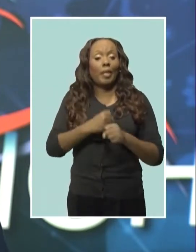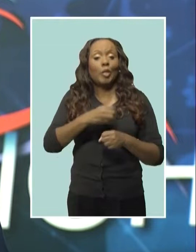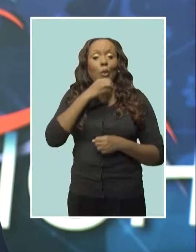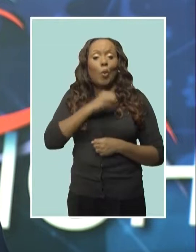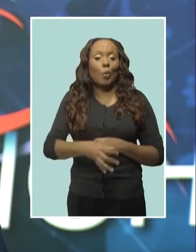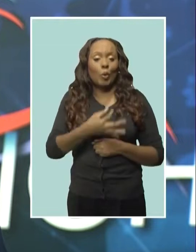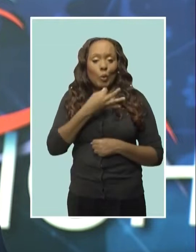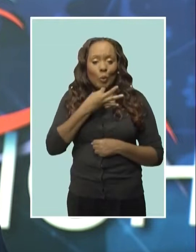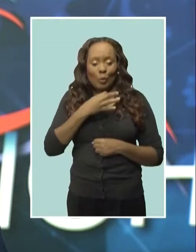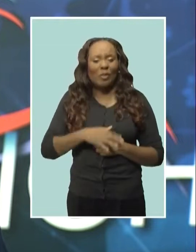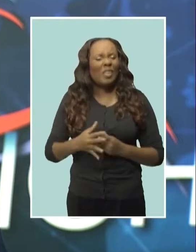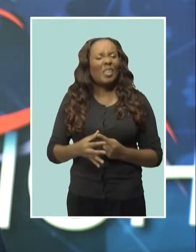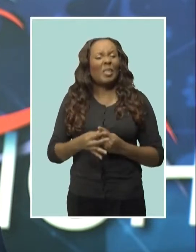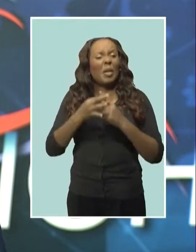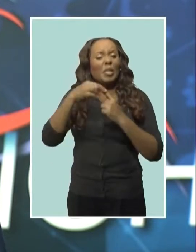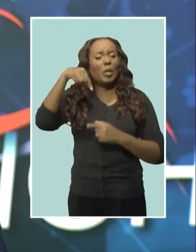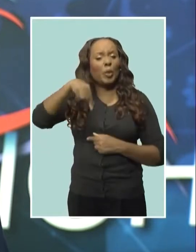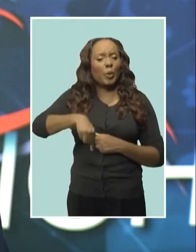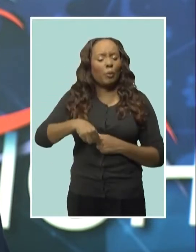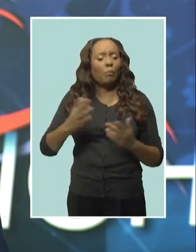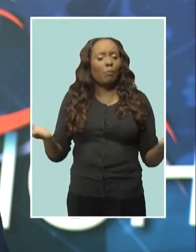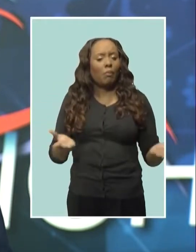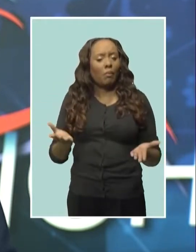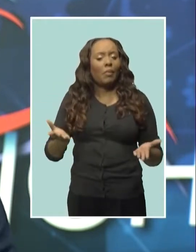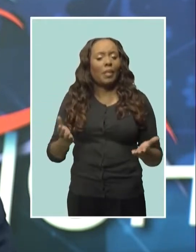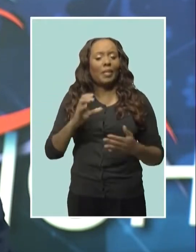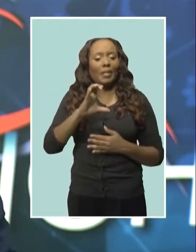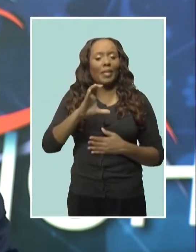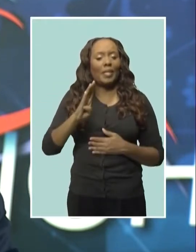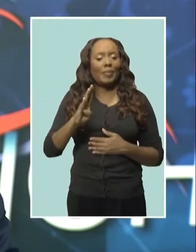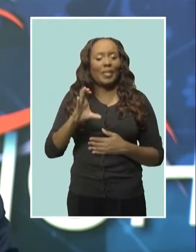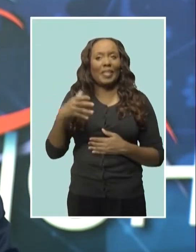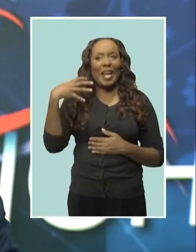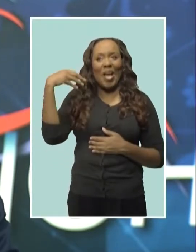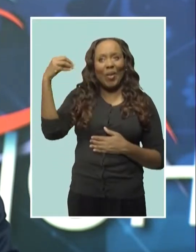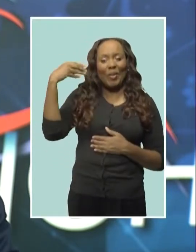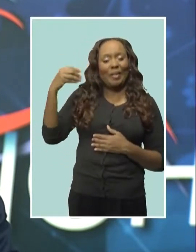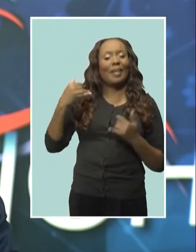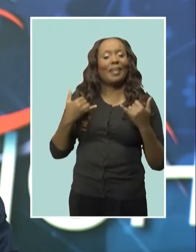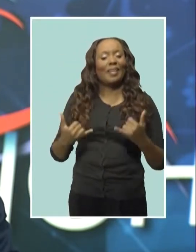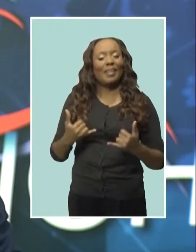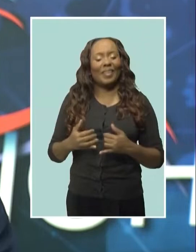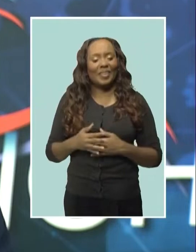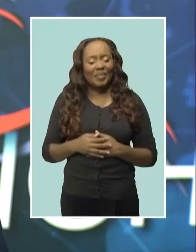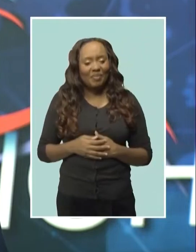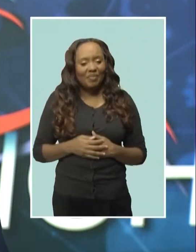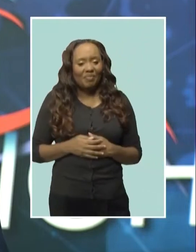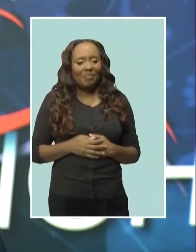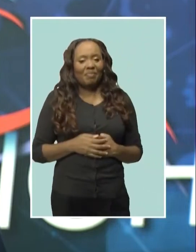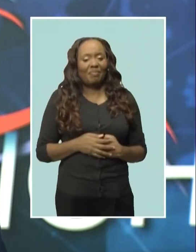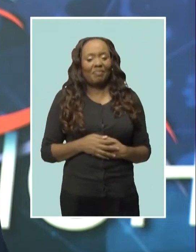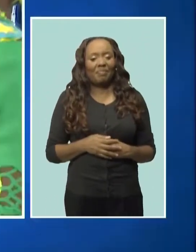special Q in the community is on as we speak in our outer car park. Rianne Phillips tells us more.